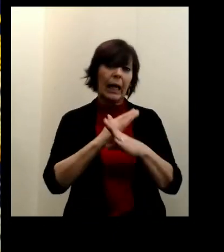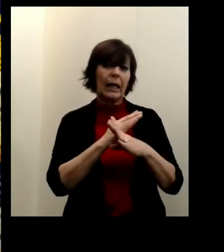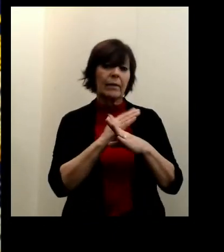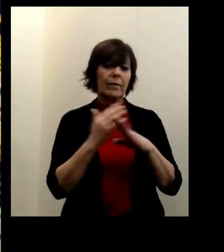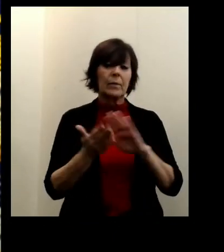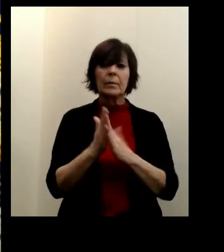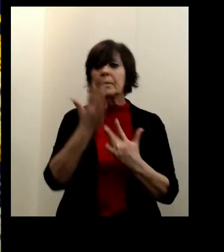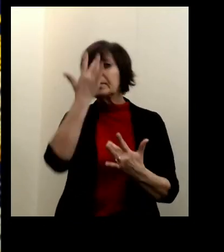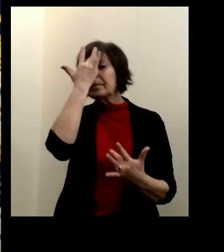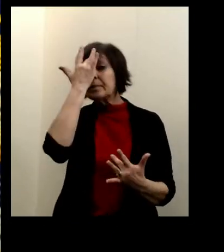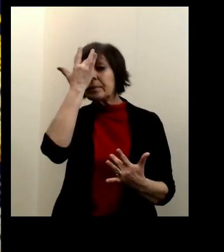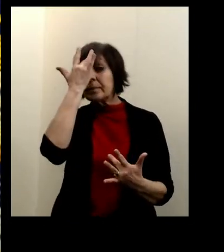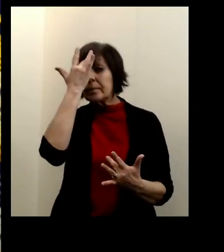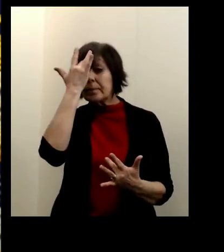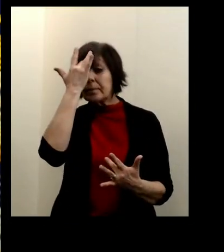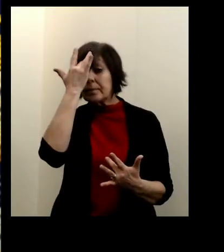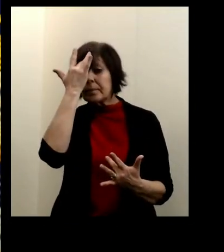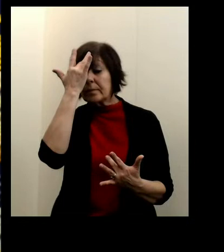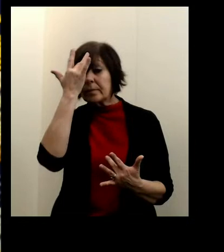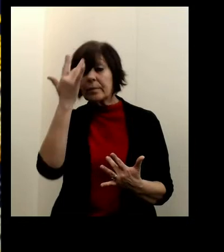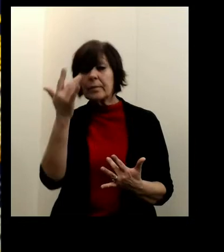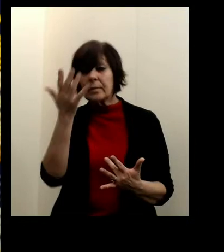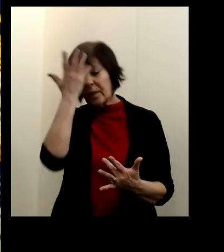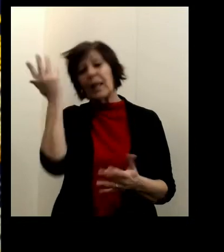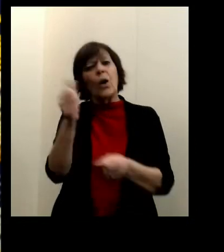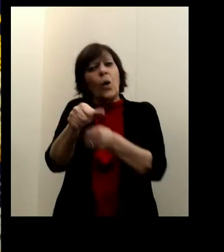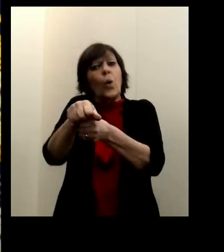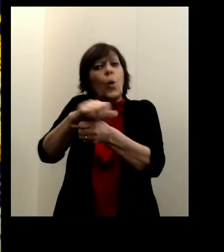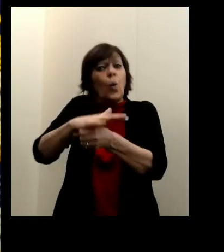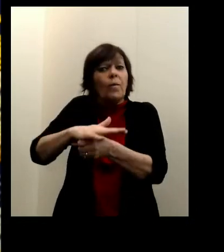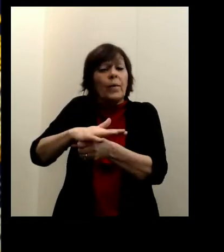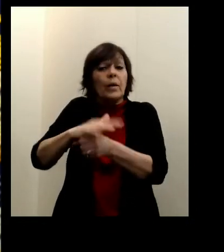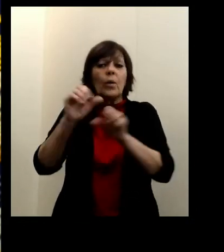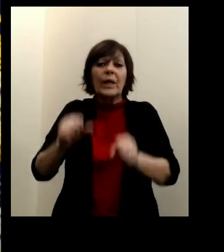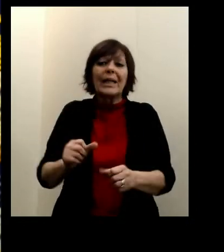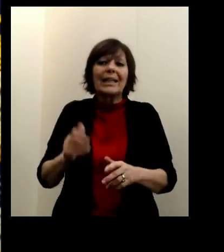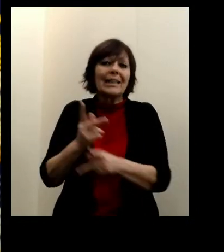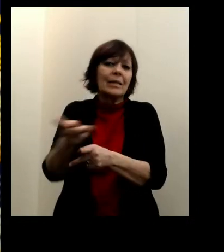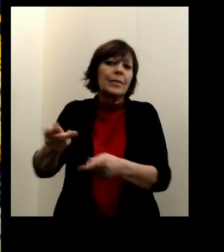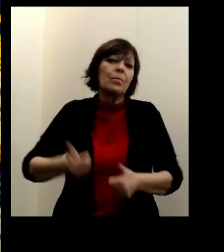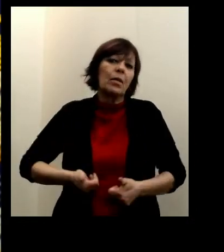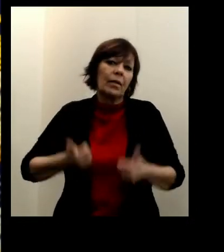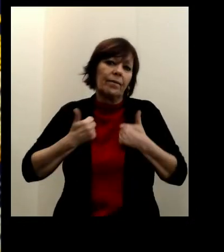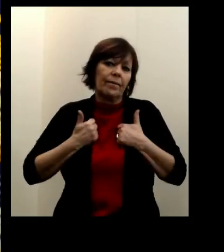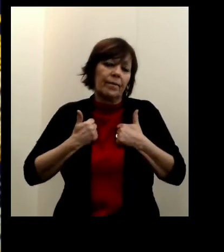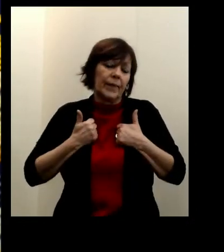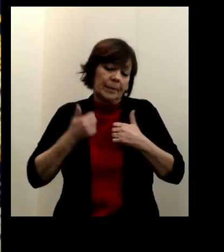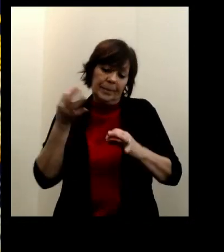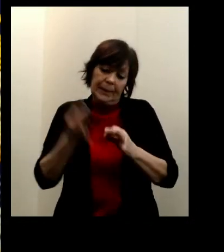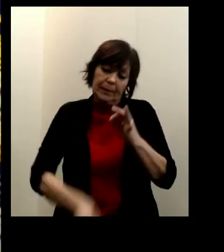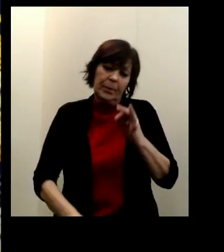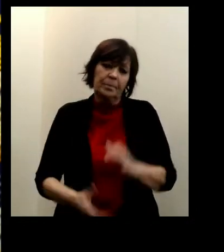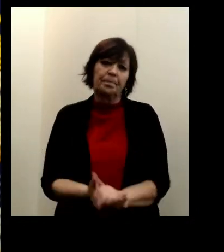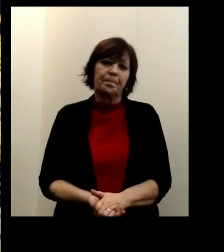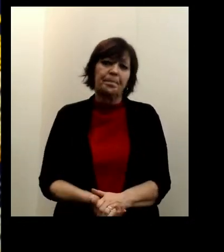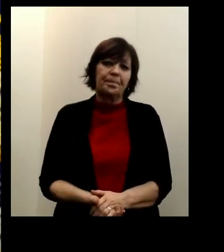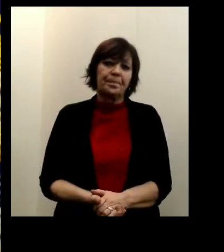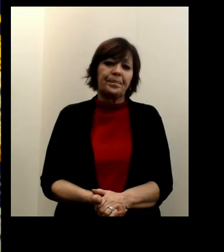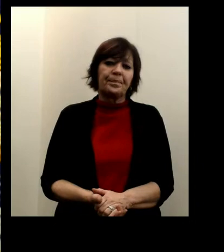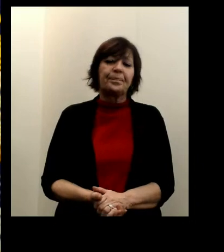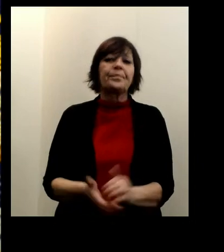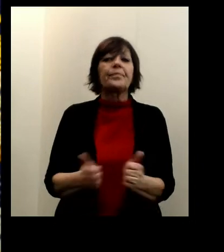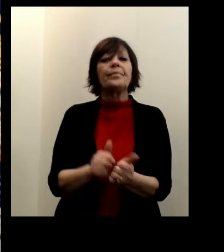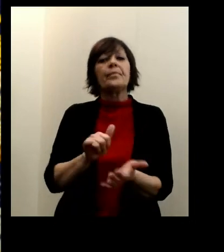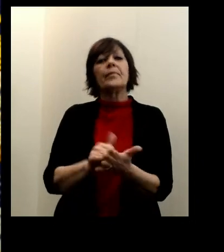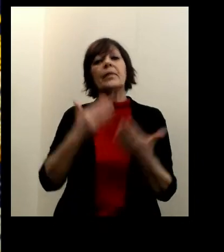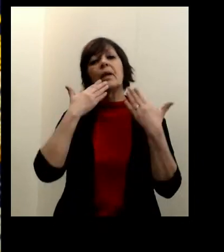getting COVID-19, catching the coronavirus, we can keep them alive. It's as simple as that. So with that,